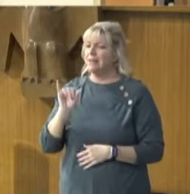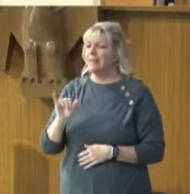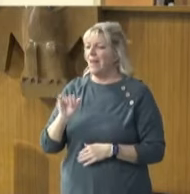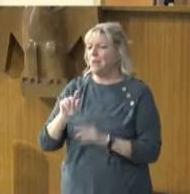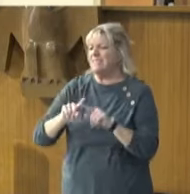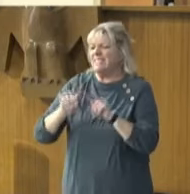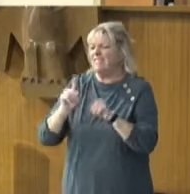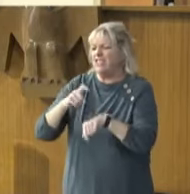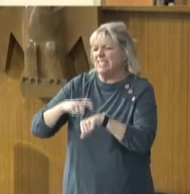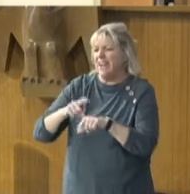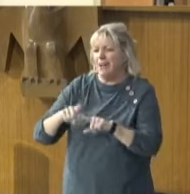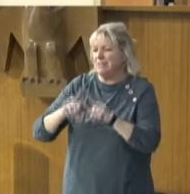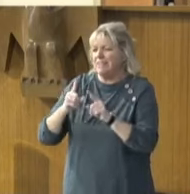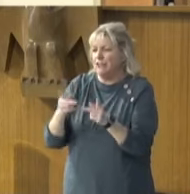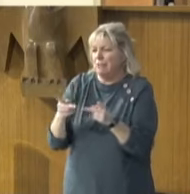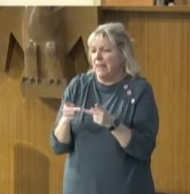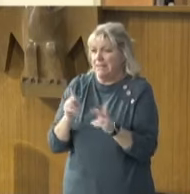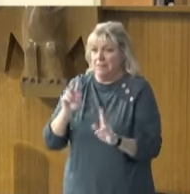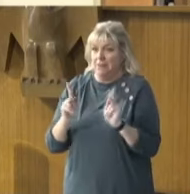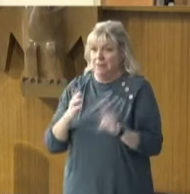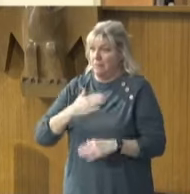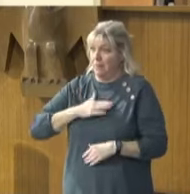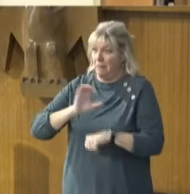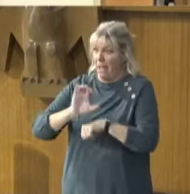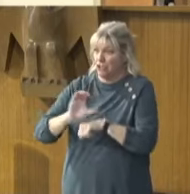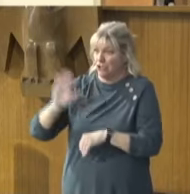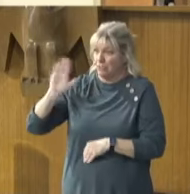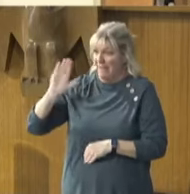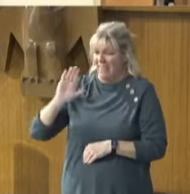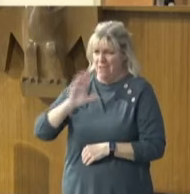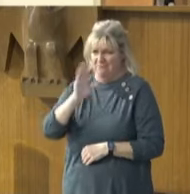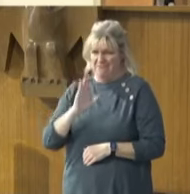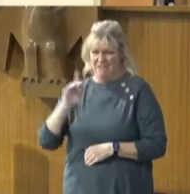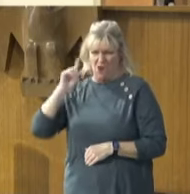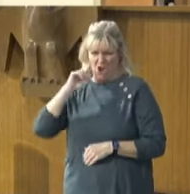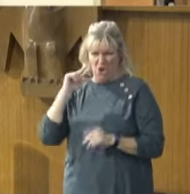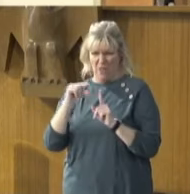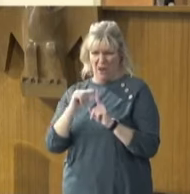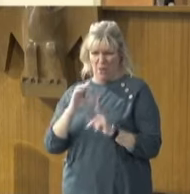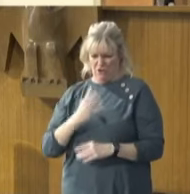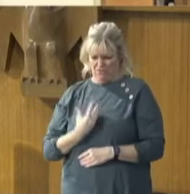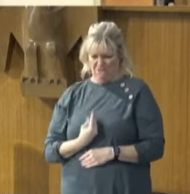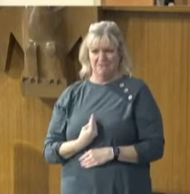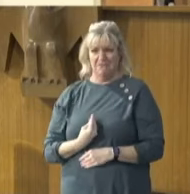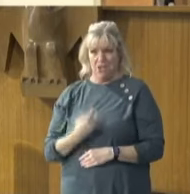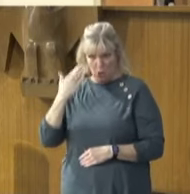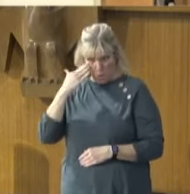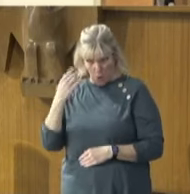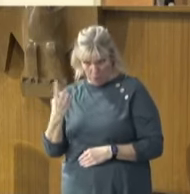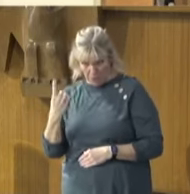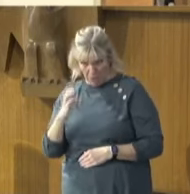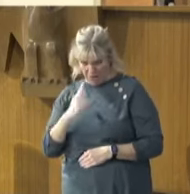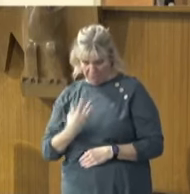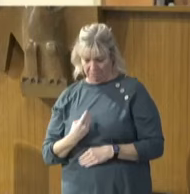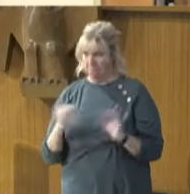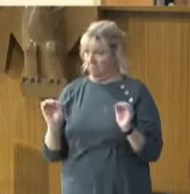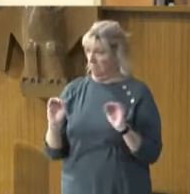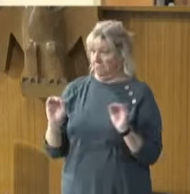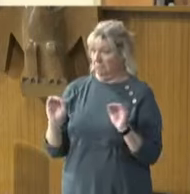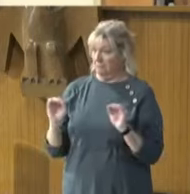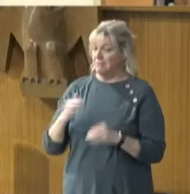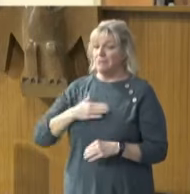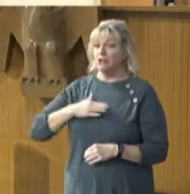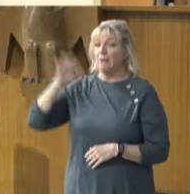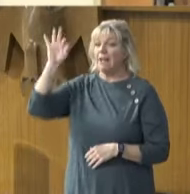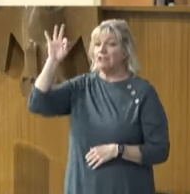place. So many of the people in my church had never even heard of the term transgender, let alone knew someone who was transgender. The sermon